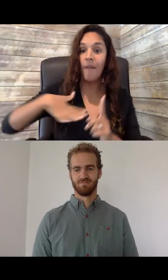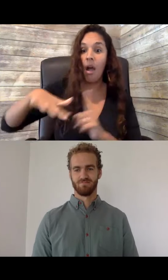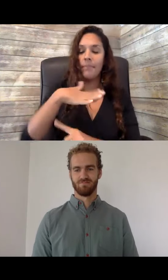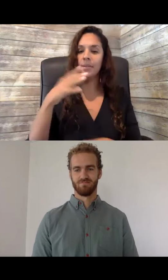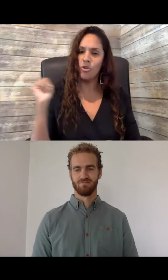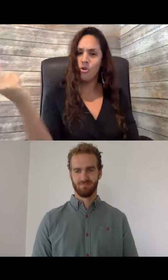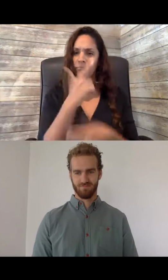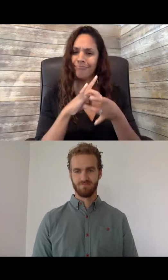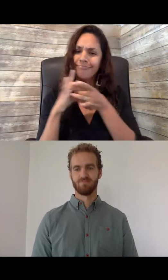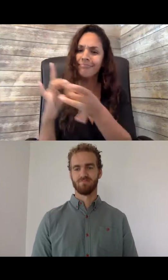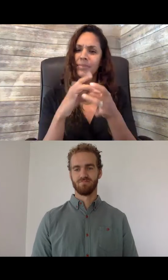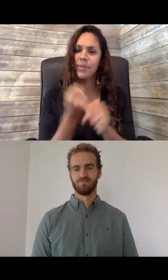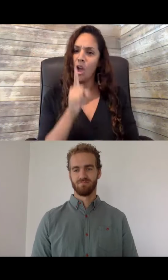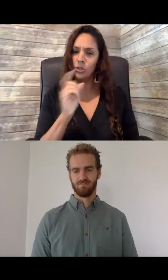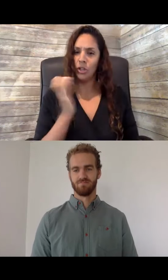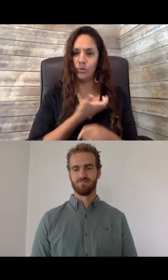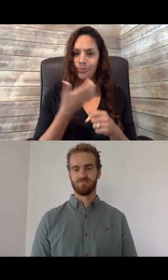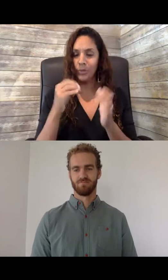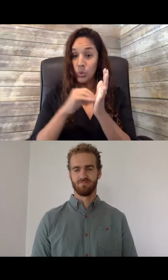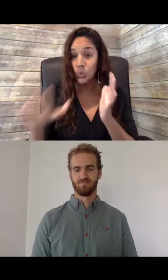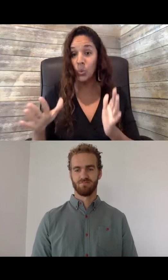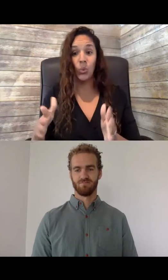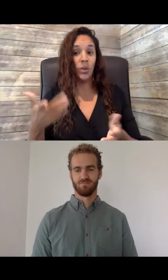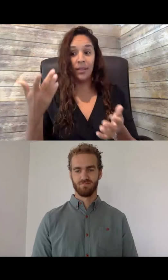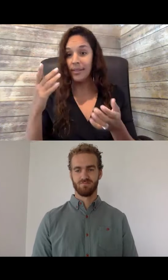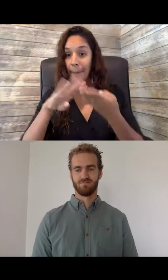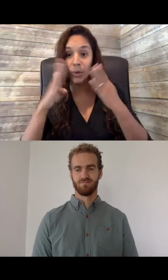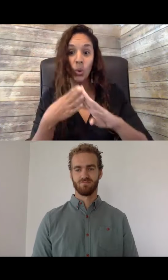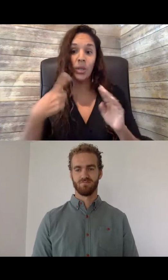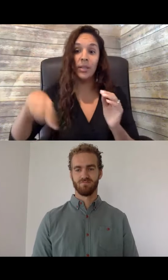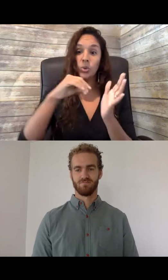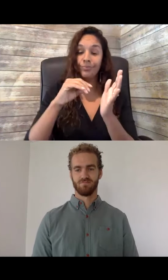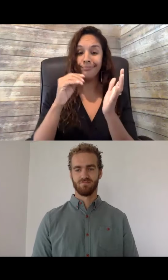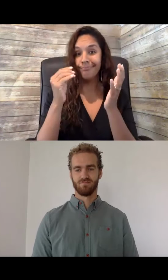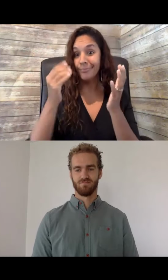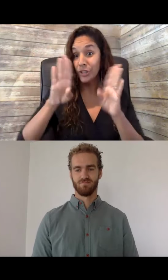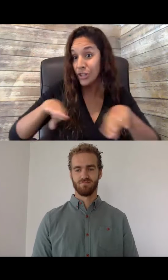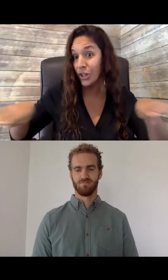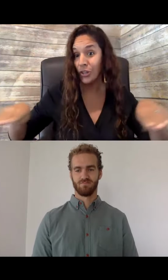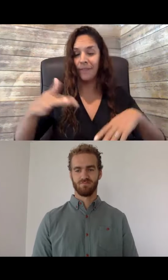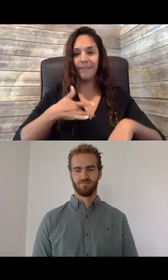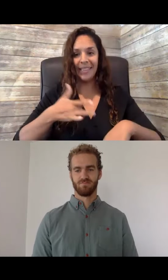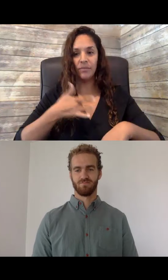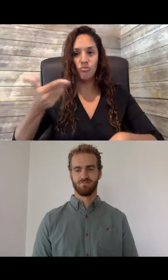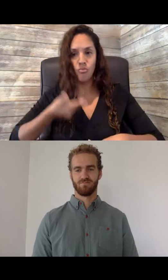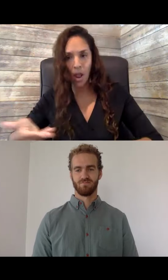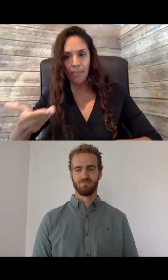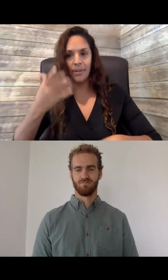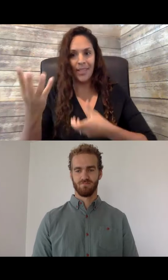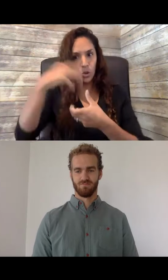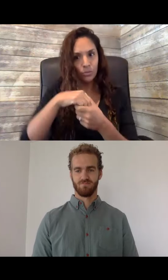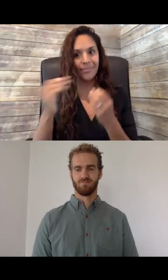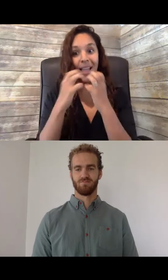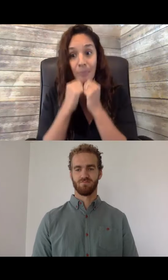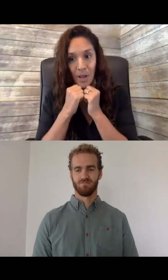of extracurricular activities and also activities within the school. We want to make sure that our students and our community members, our children,